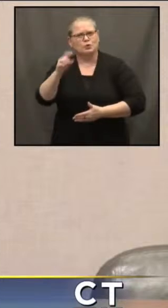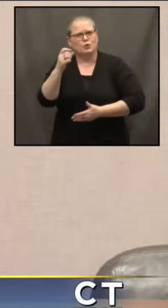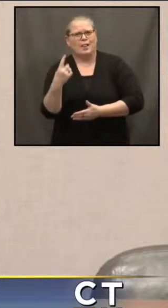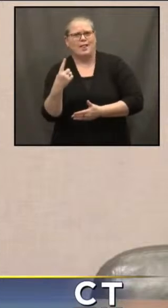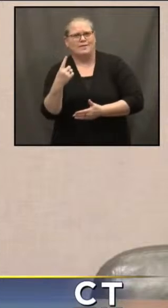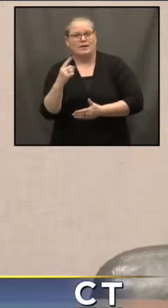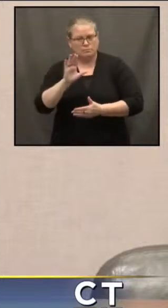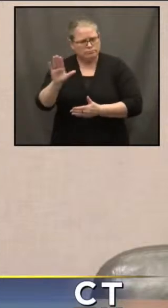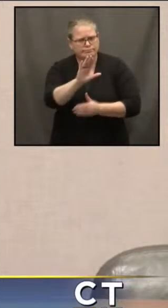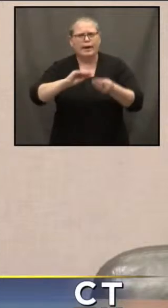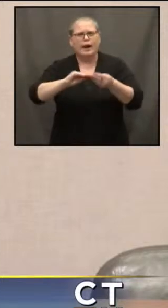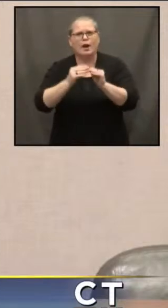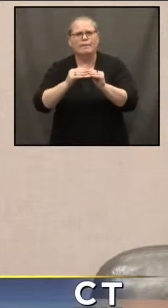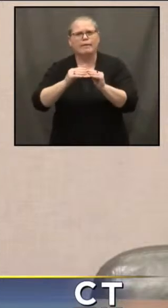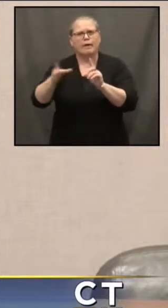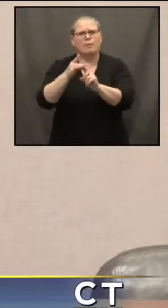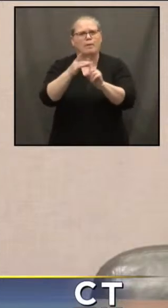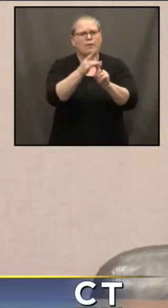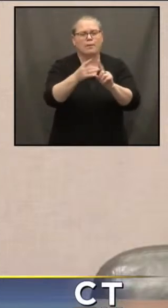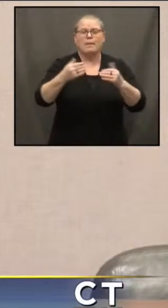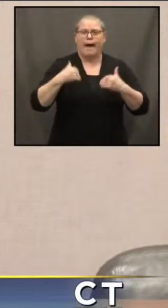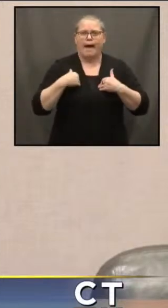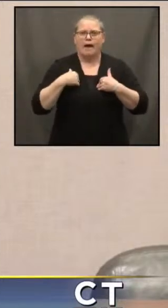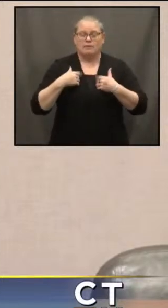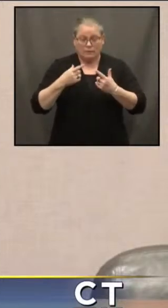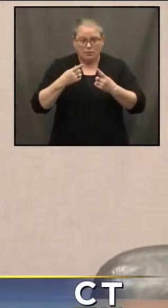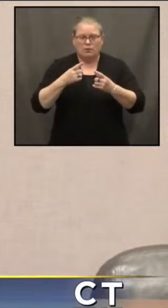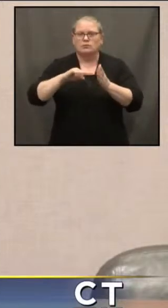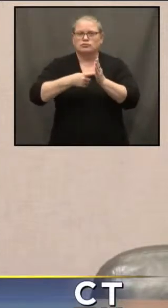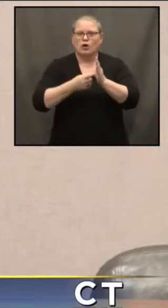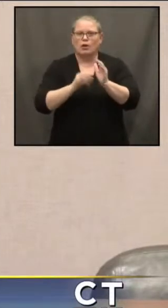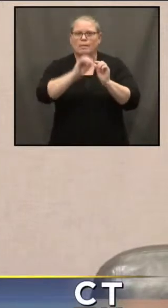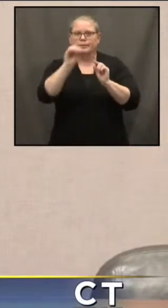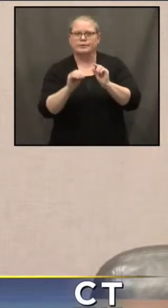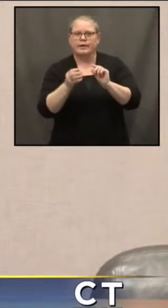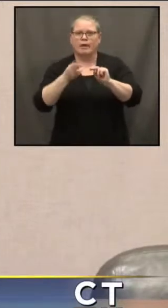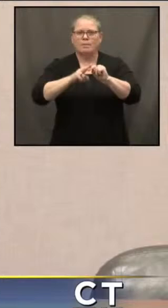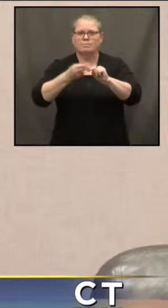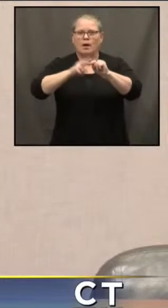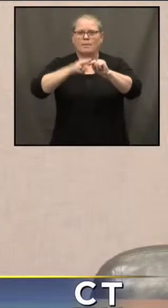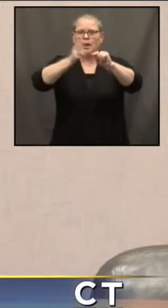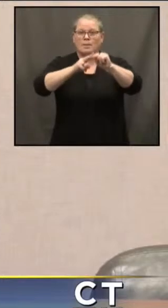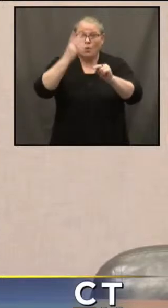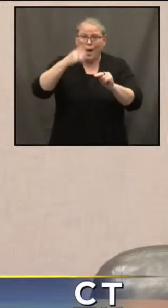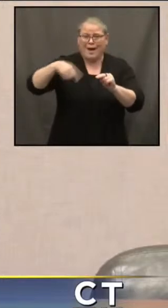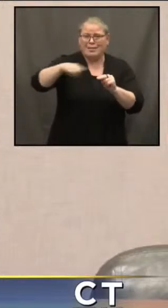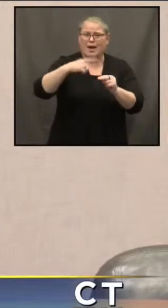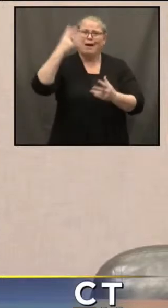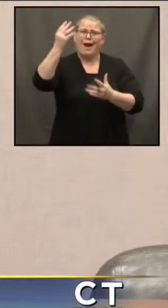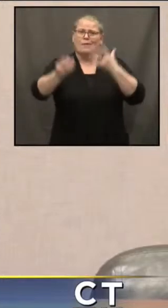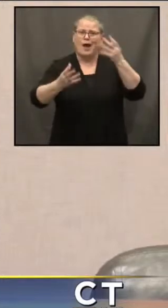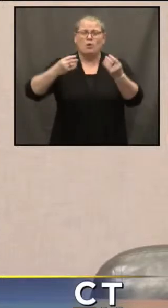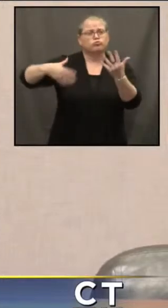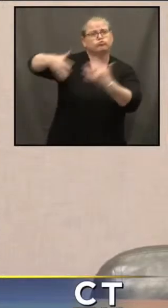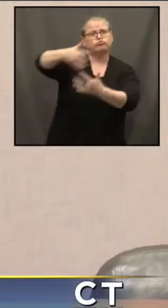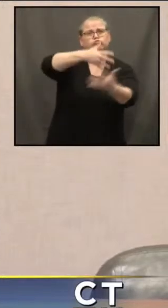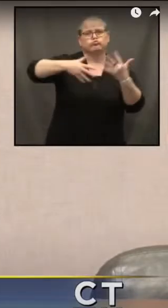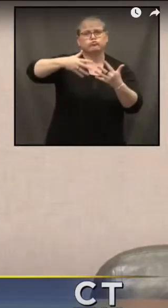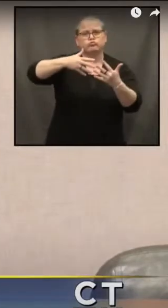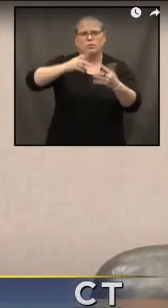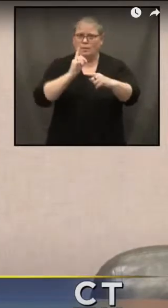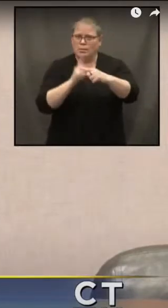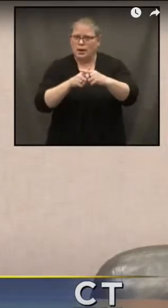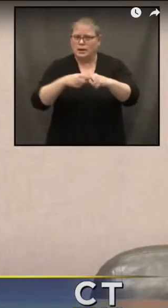It is also the group that's been unvaccinated until now. And so if that shows us anything, it just reiterates